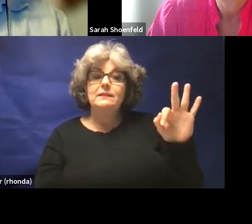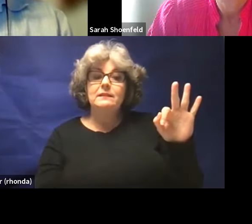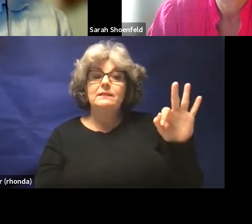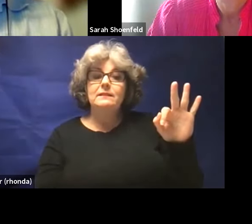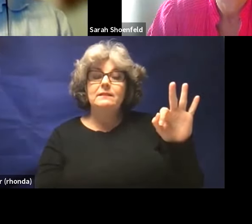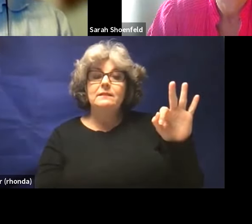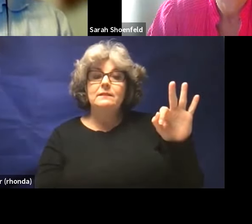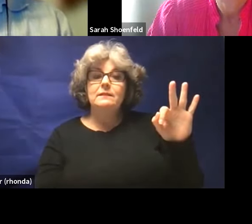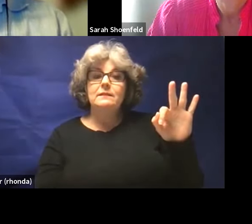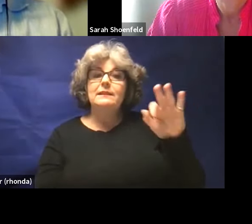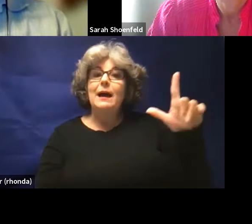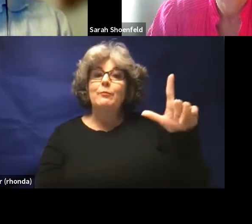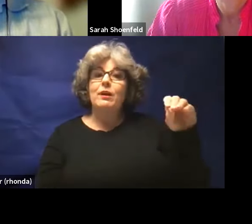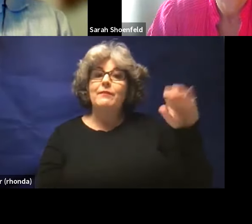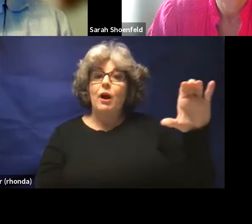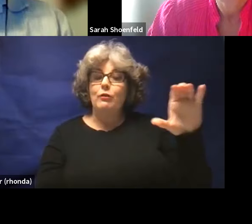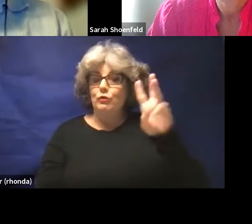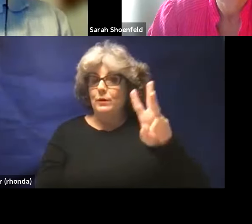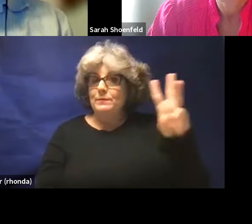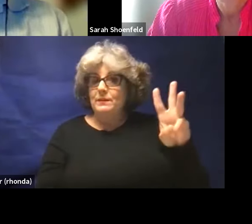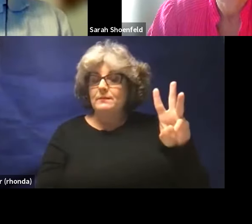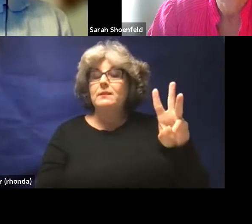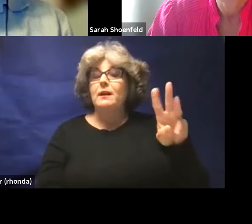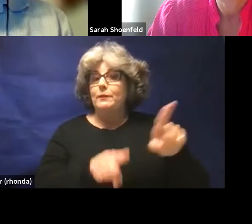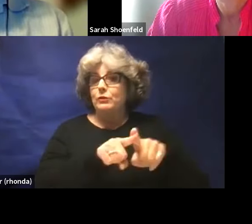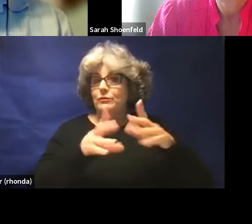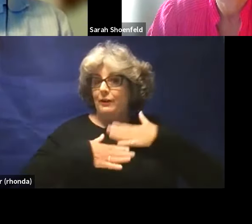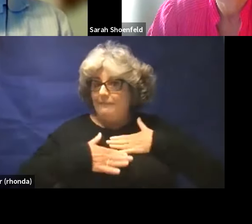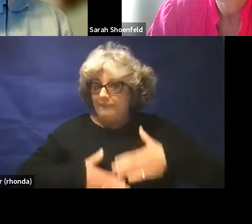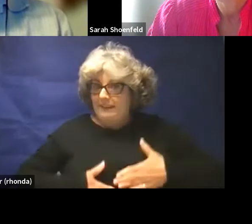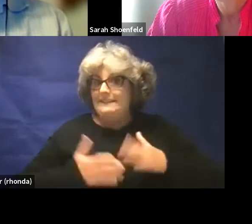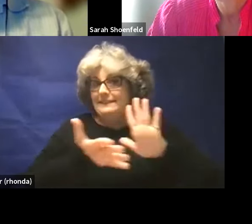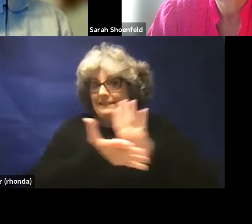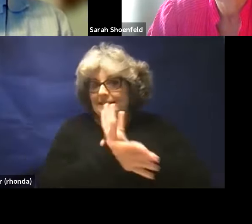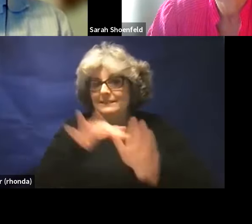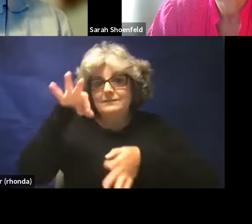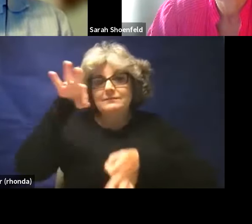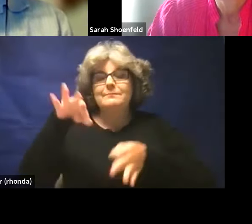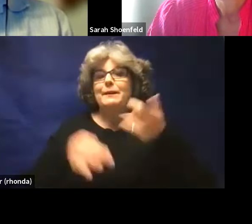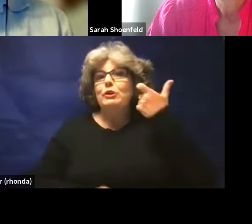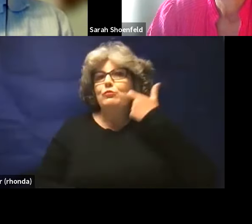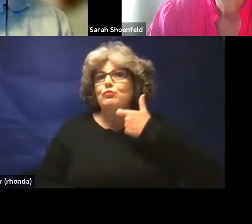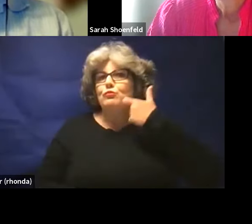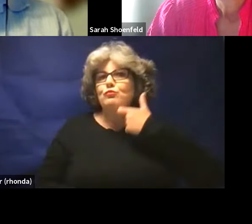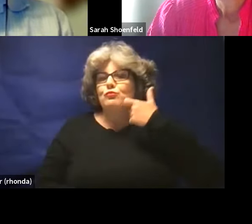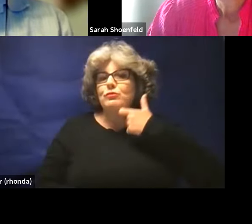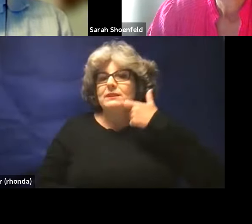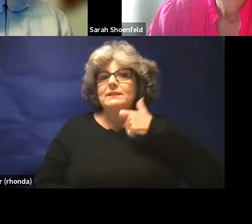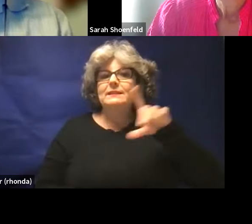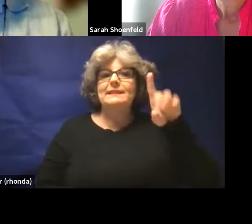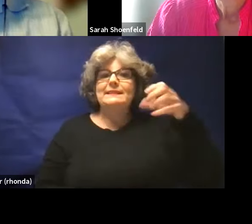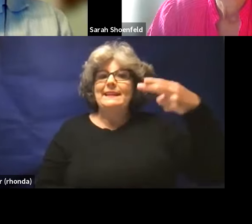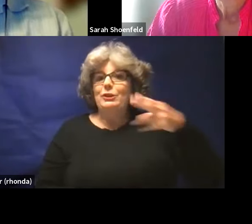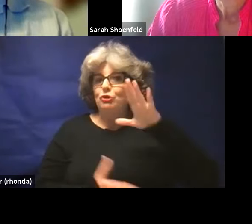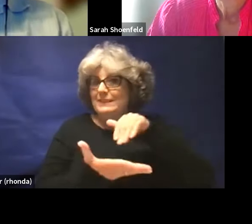Library of Congress, on the Library of Congress website. There are also physically up, you know, many more recent ones at the DC History